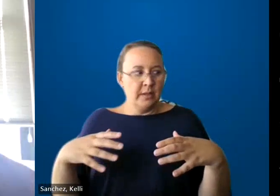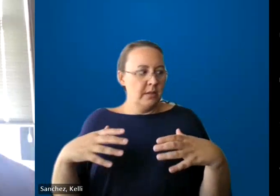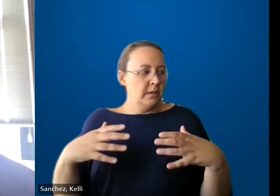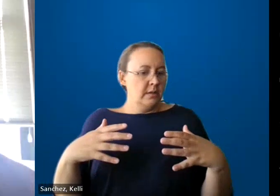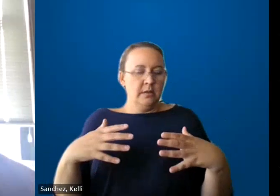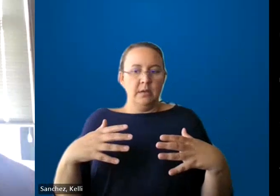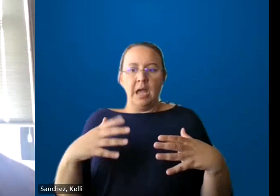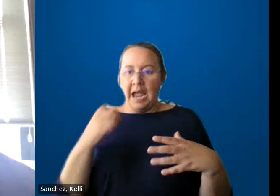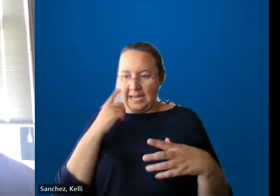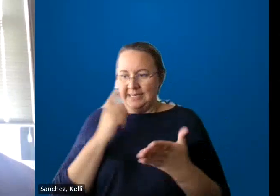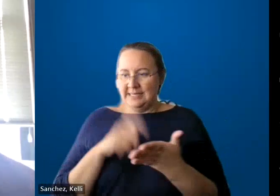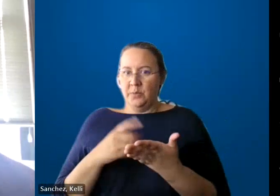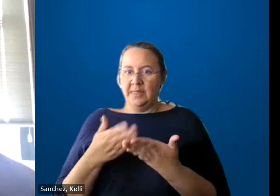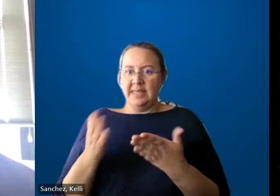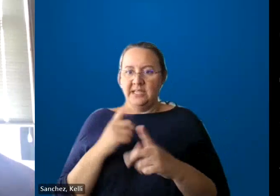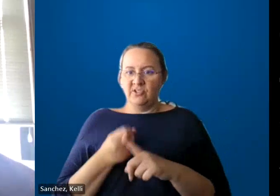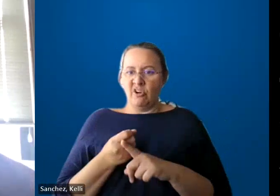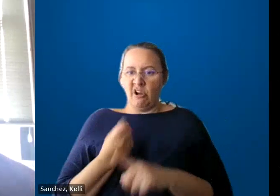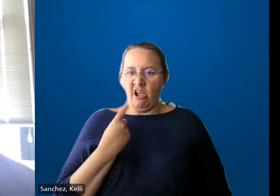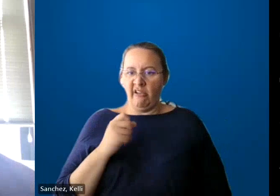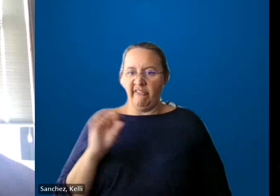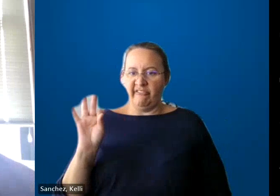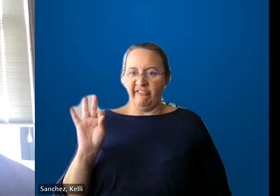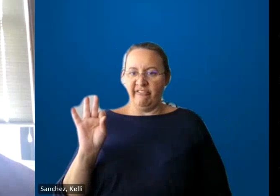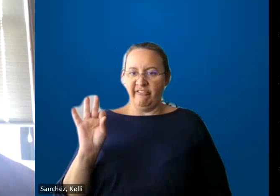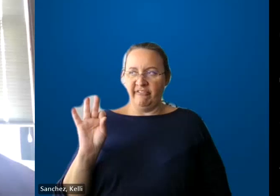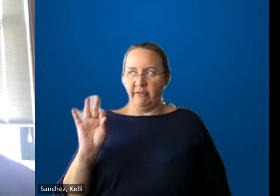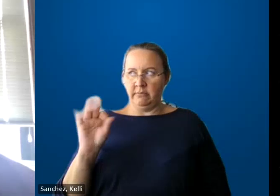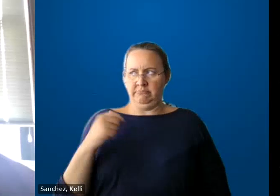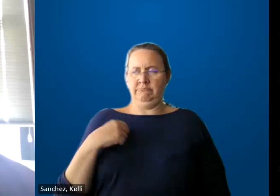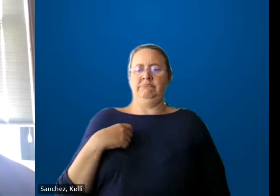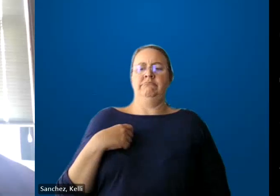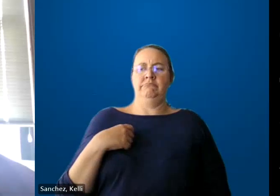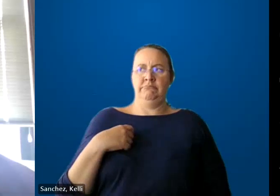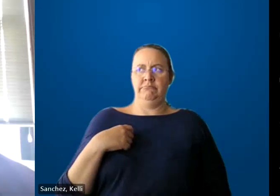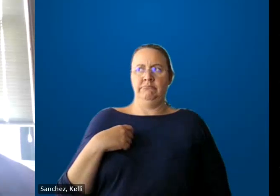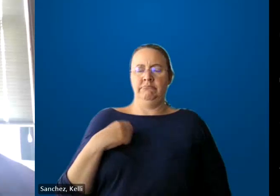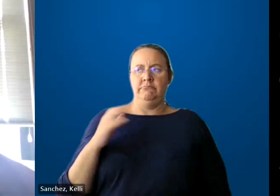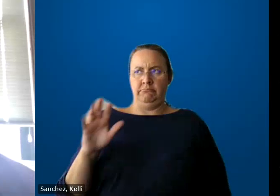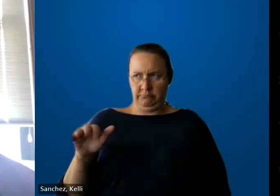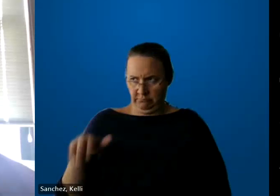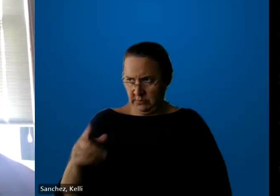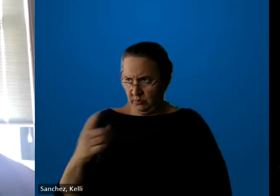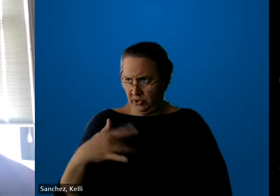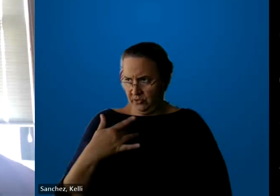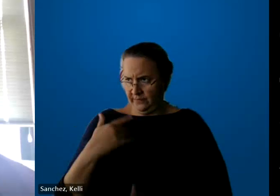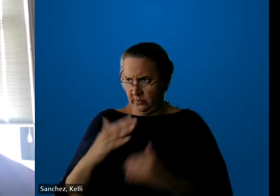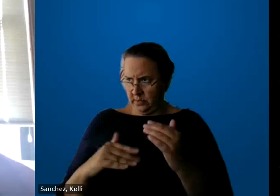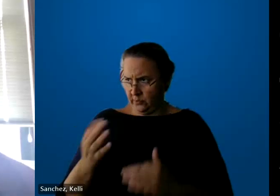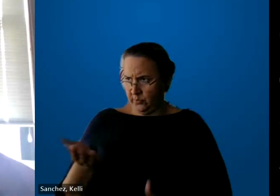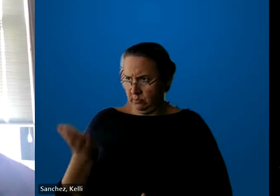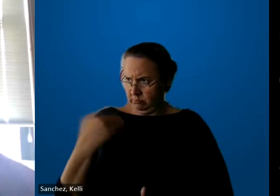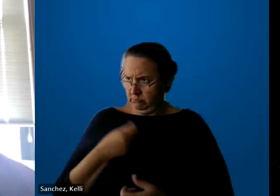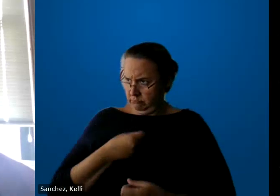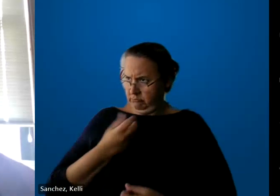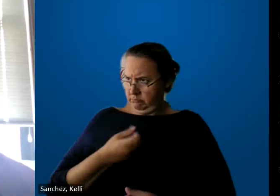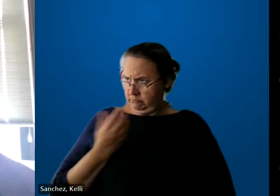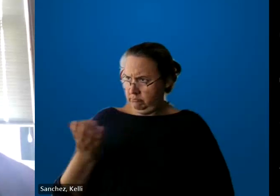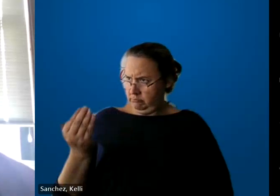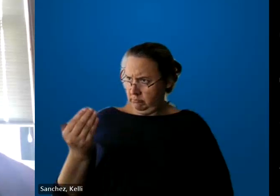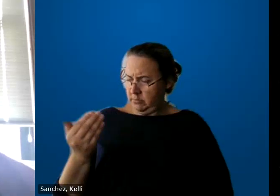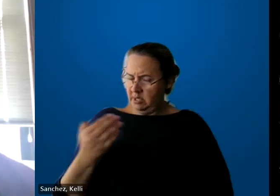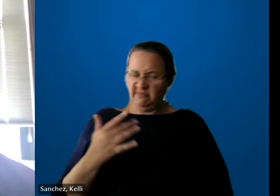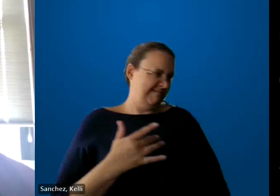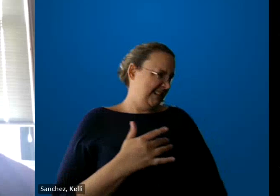are off, Yeah. and being able to be that person that they would feel comfortable coming to and saying, "Hey, I'm